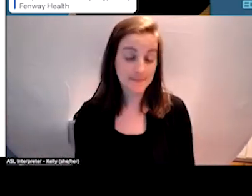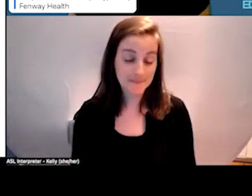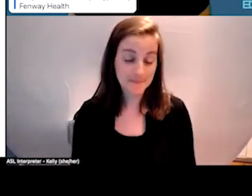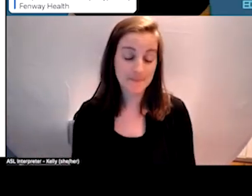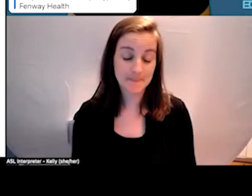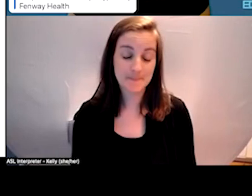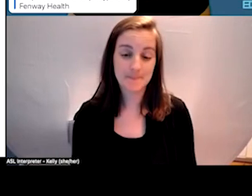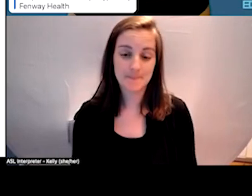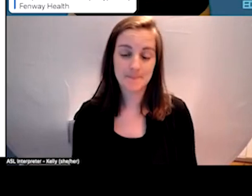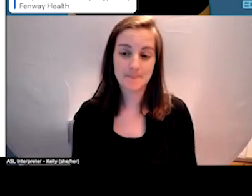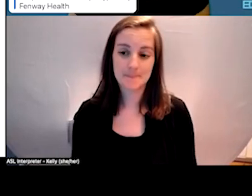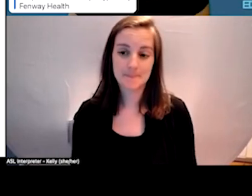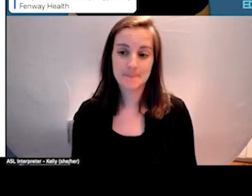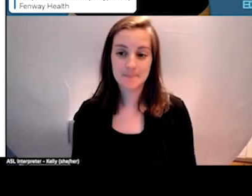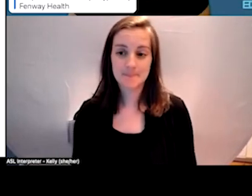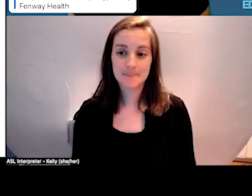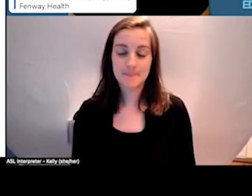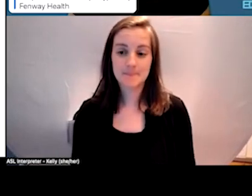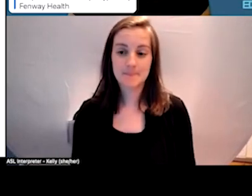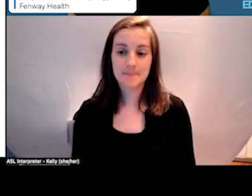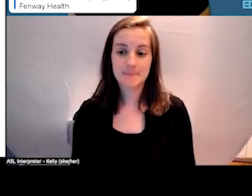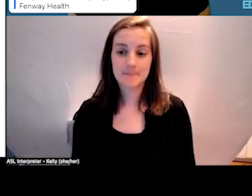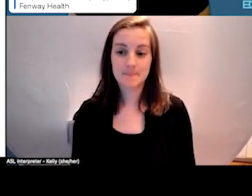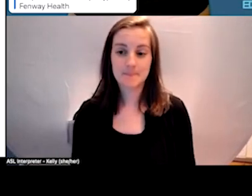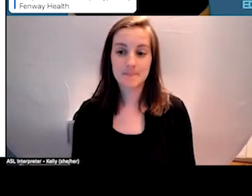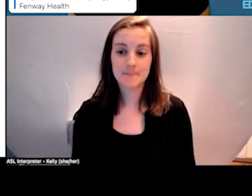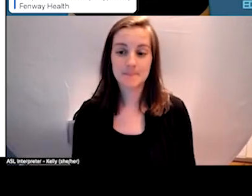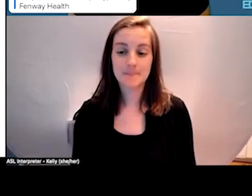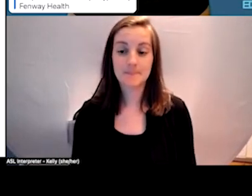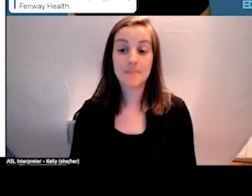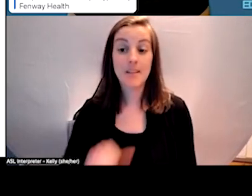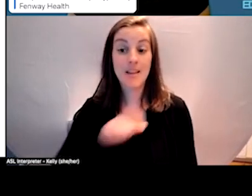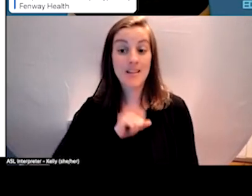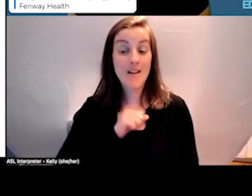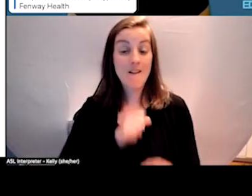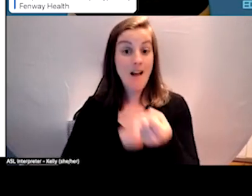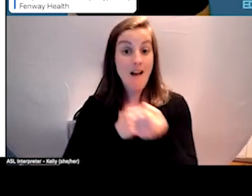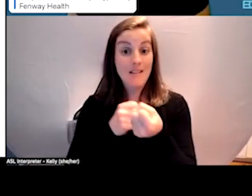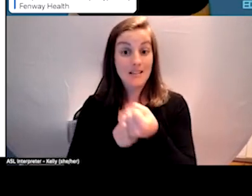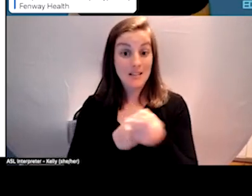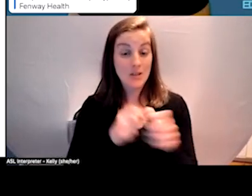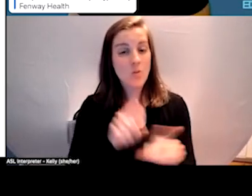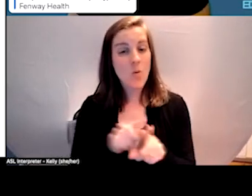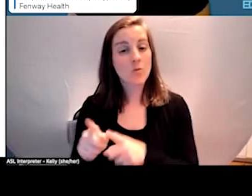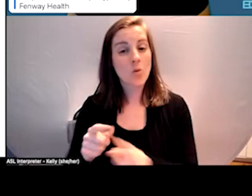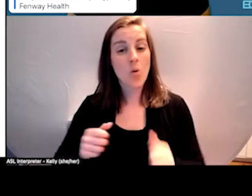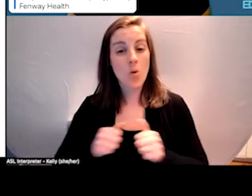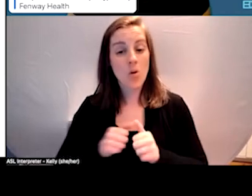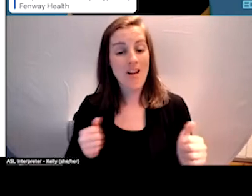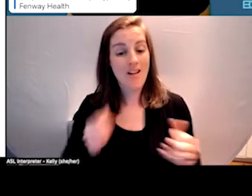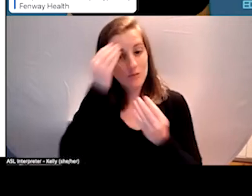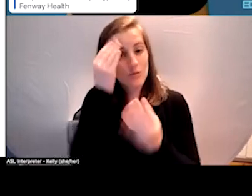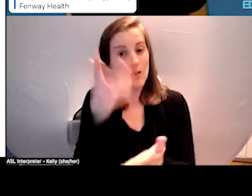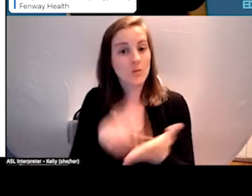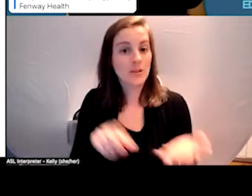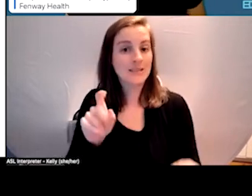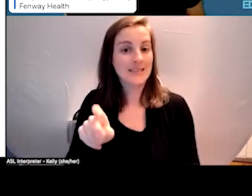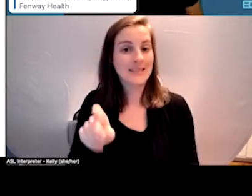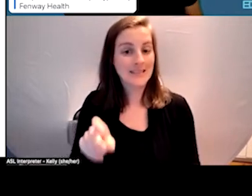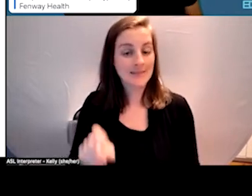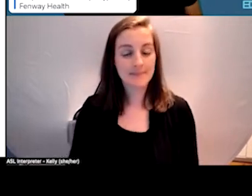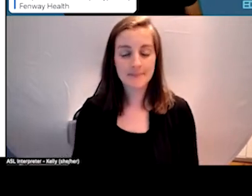Similarly, self-advocacy can look like expressing your needs, expressing what you need in a particular moment. I've referred to a couple of these things already,